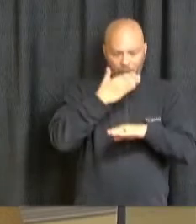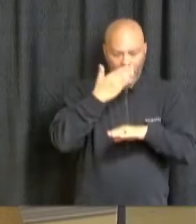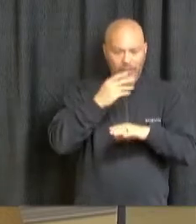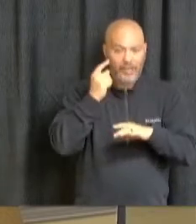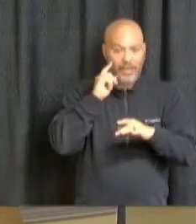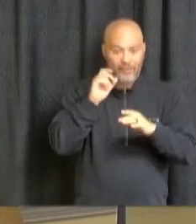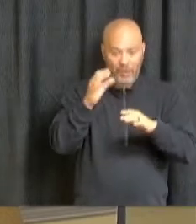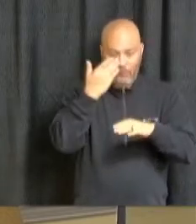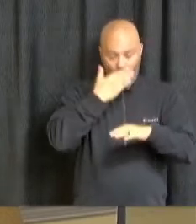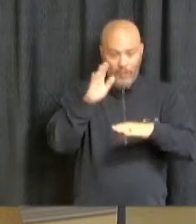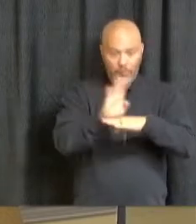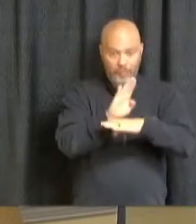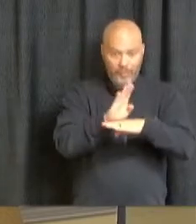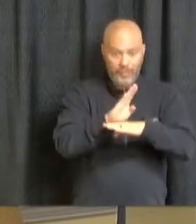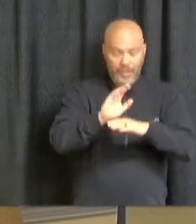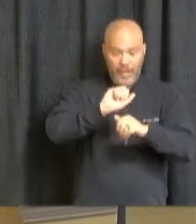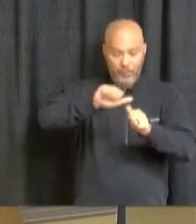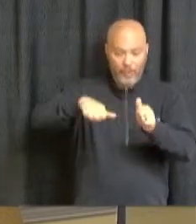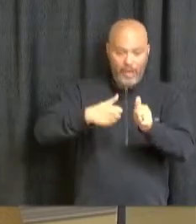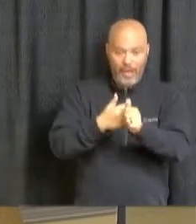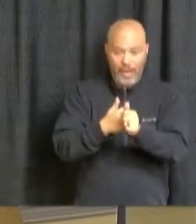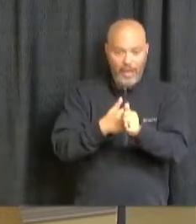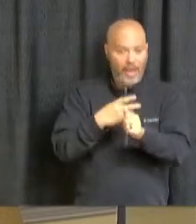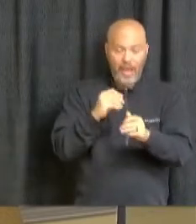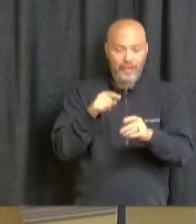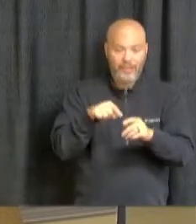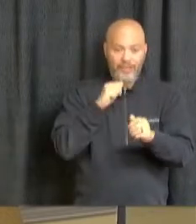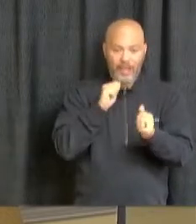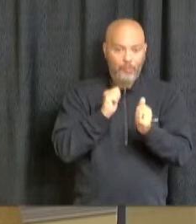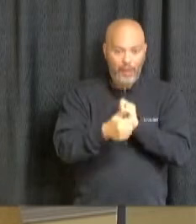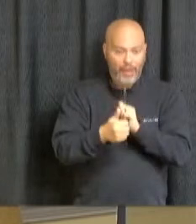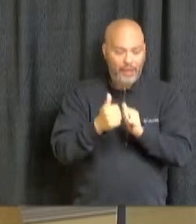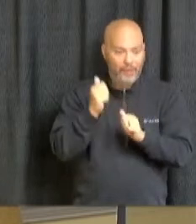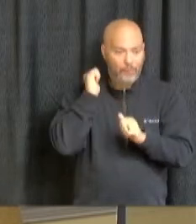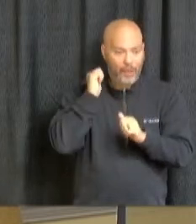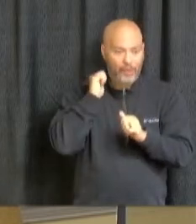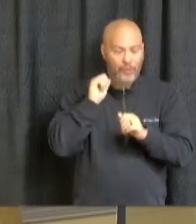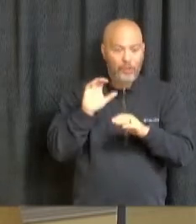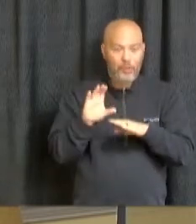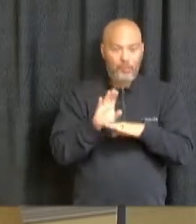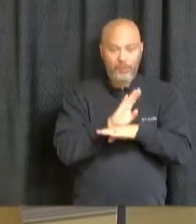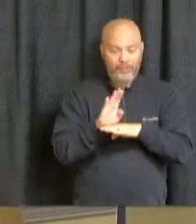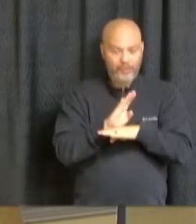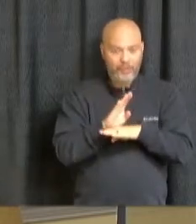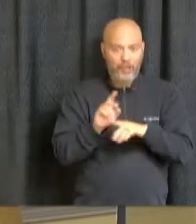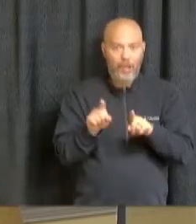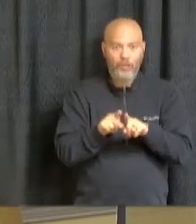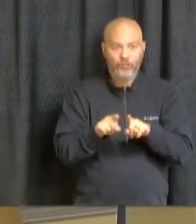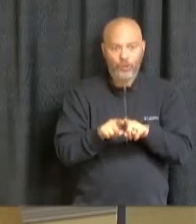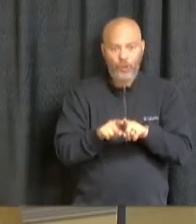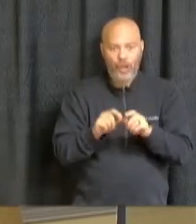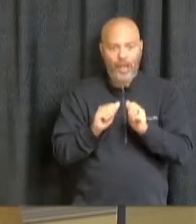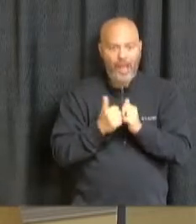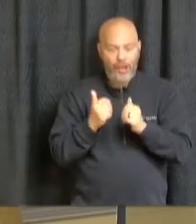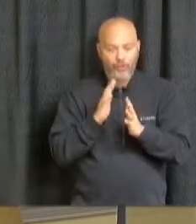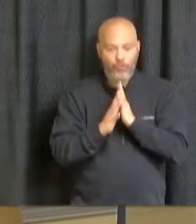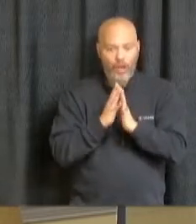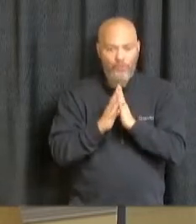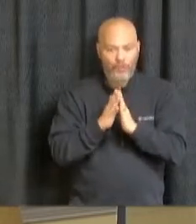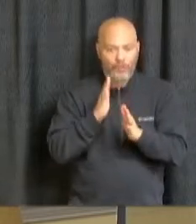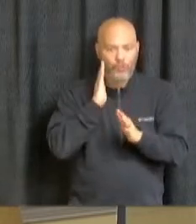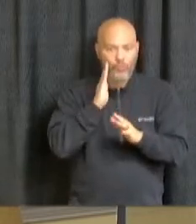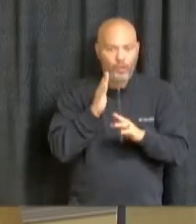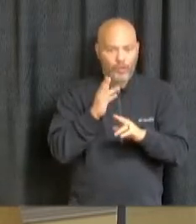front commercial, and then let's say for whatever reason this doesn't pass, they develop the rear commercial, that's also how traffic